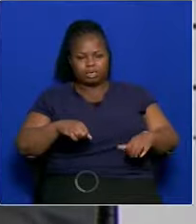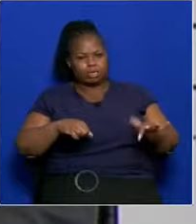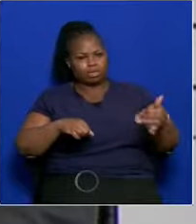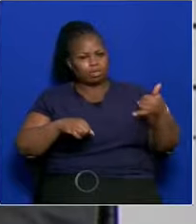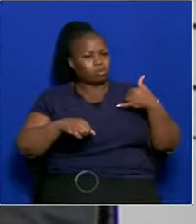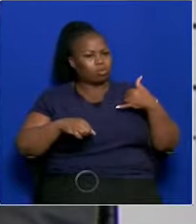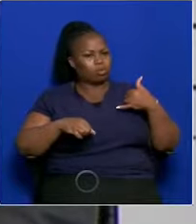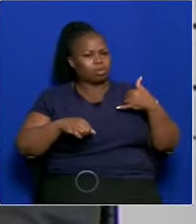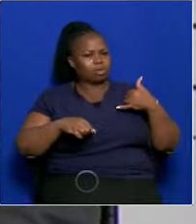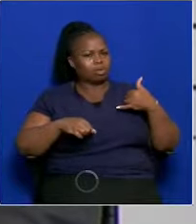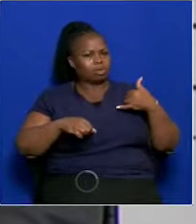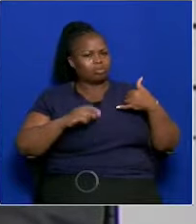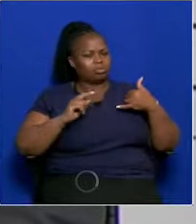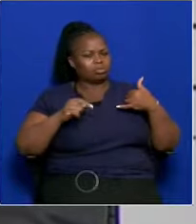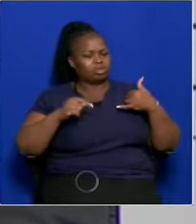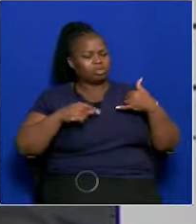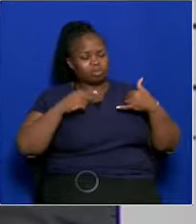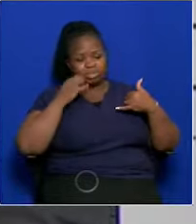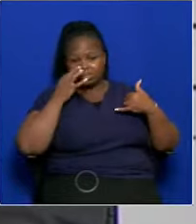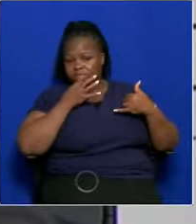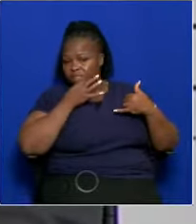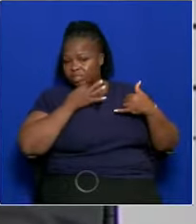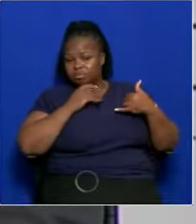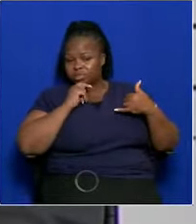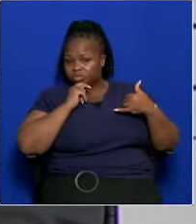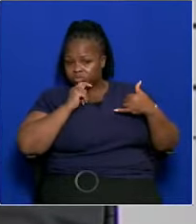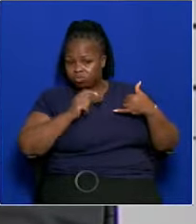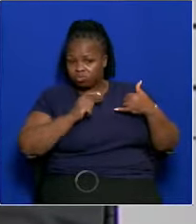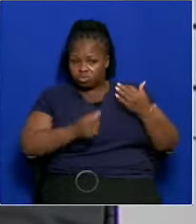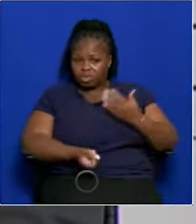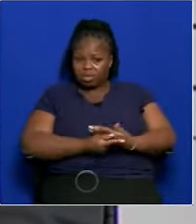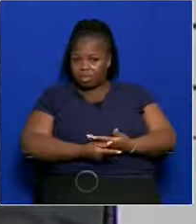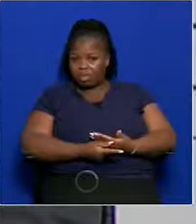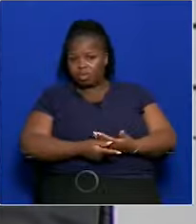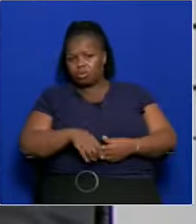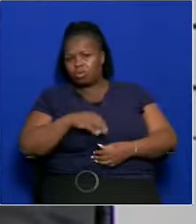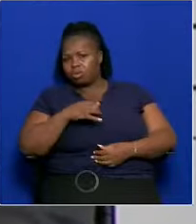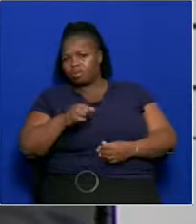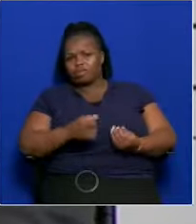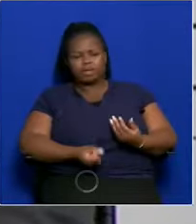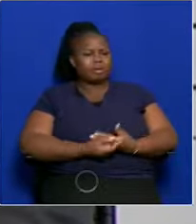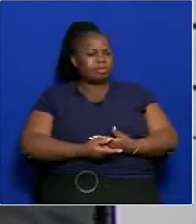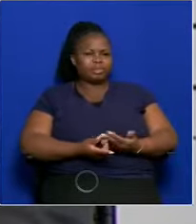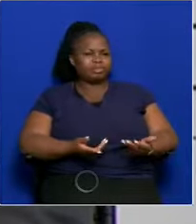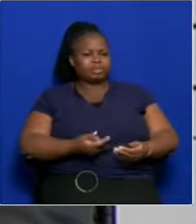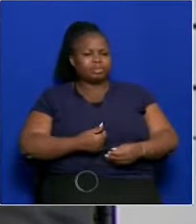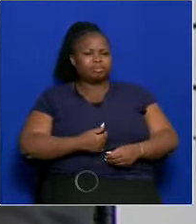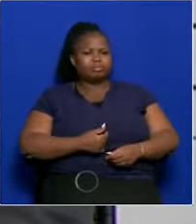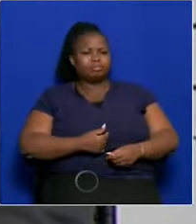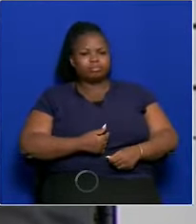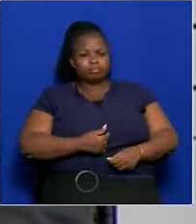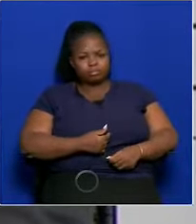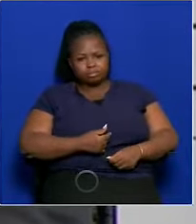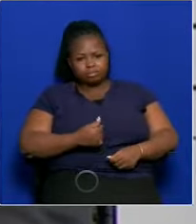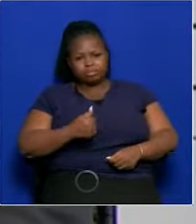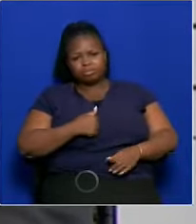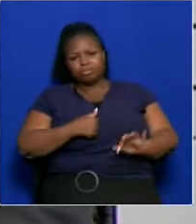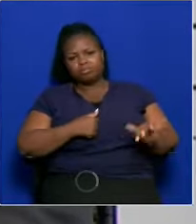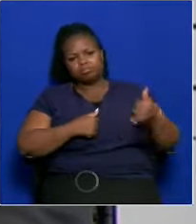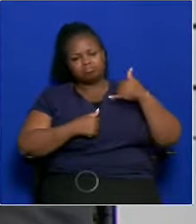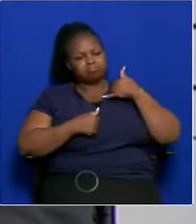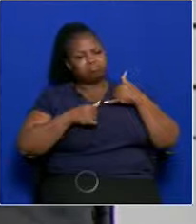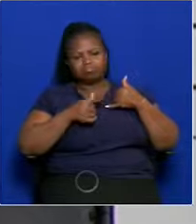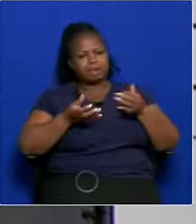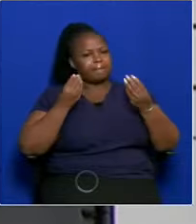cannot say for a fact it happened or it didn't happen, but I didn't receive such a call.